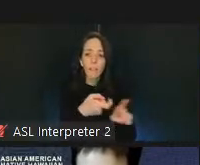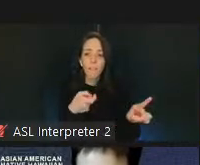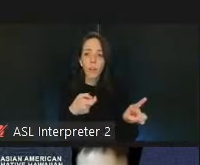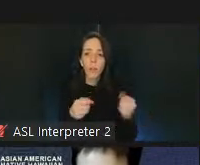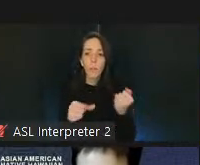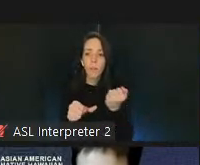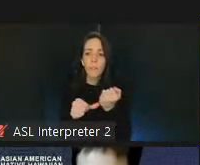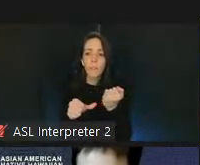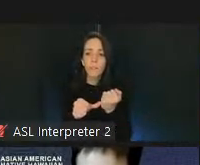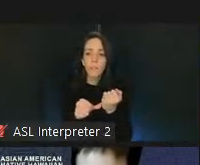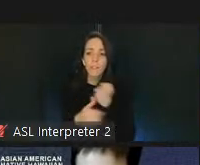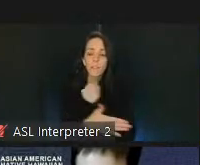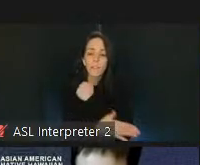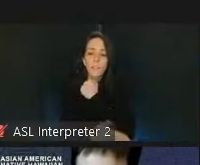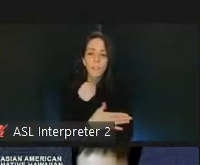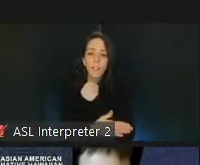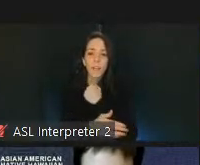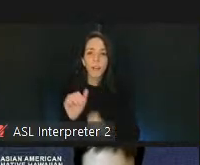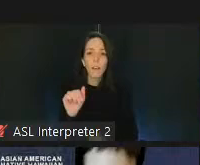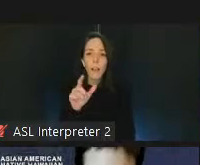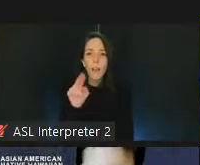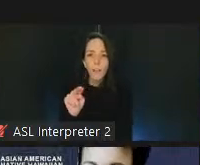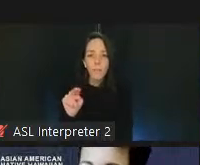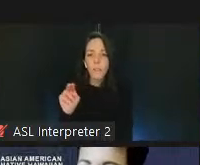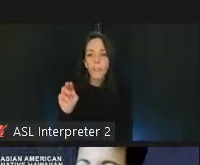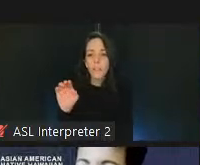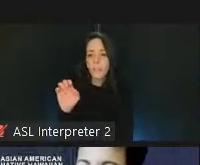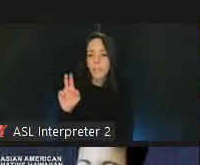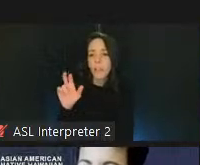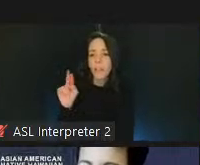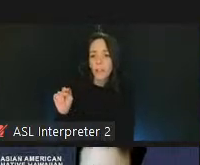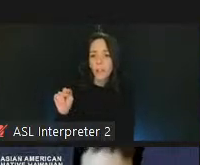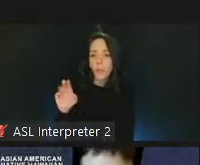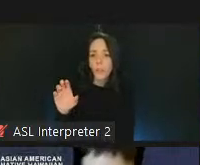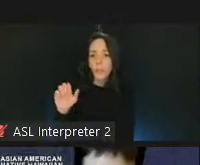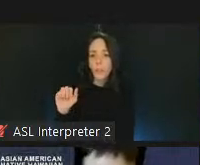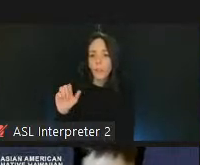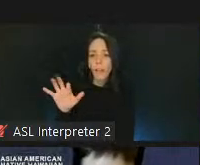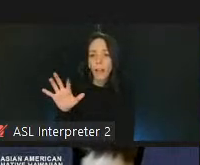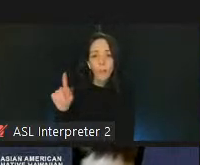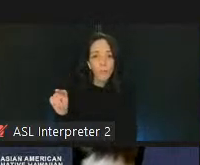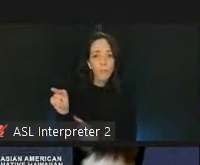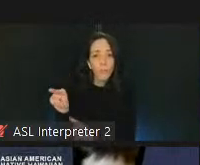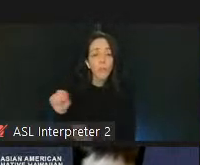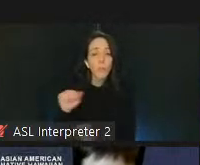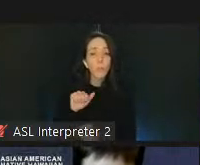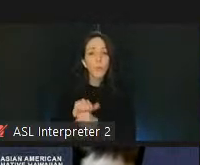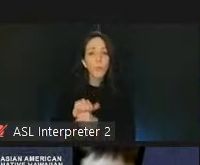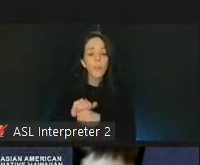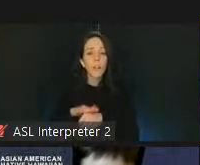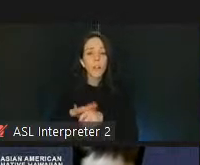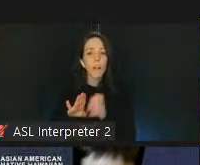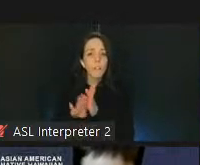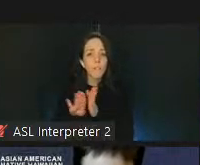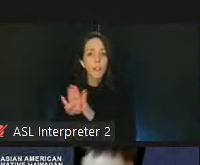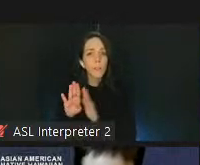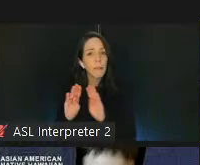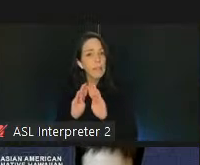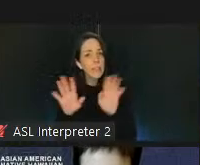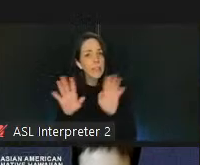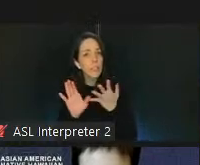Assistant County Administrator Erin Calvert, who is working on developing a clear